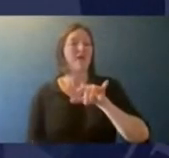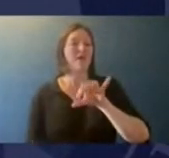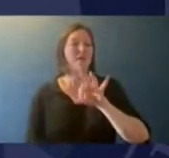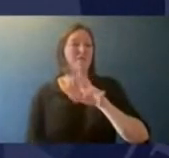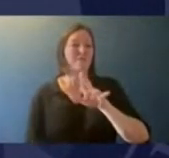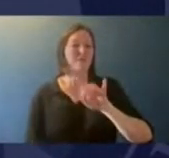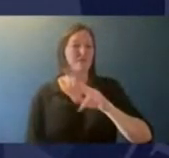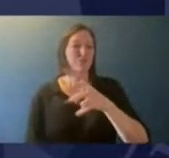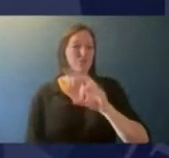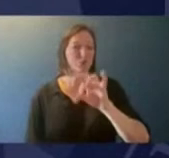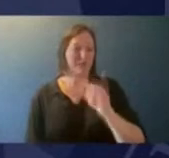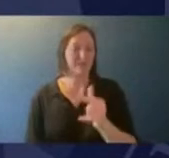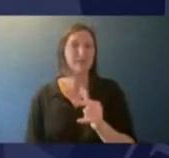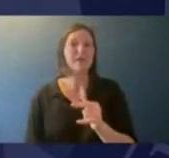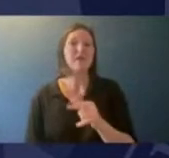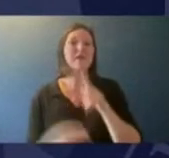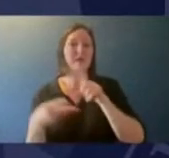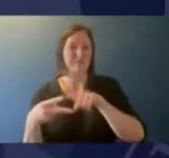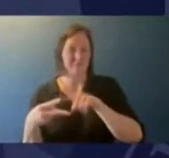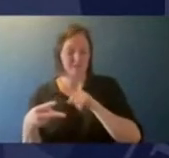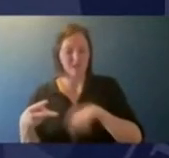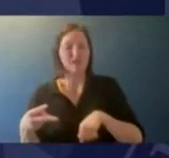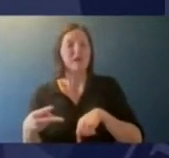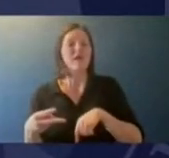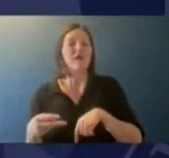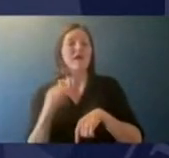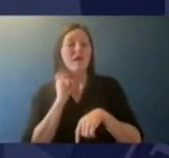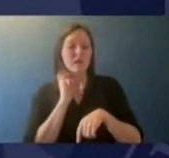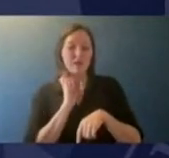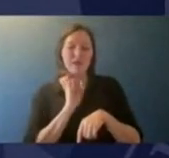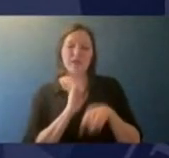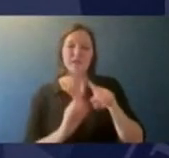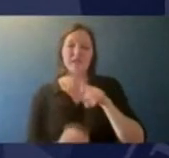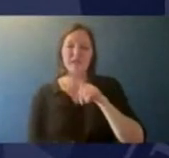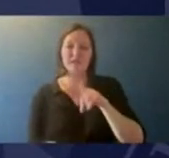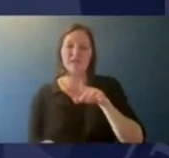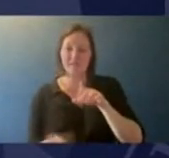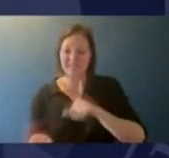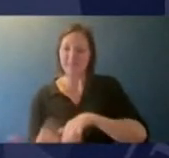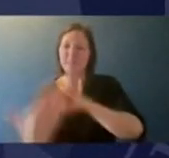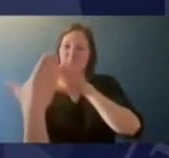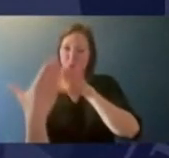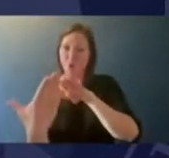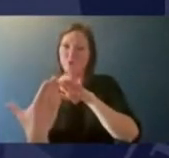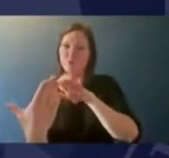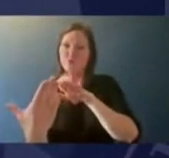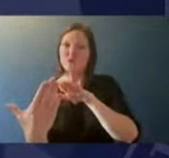way I see it, friendshoring is an approach to